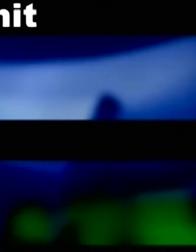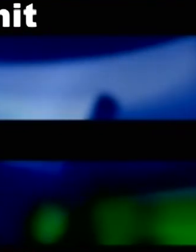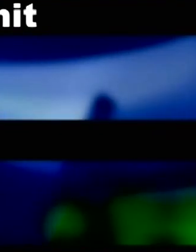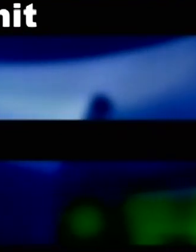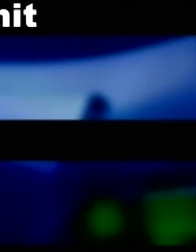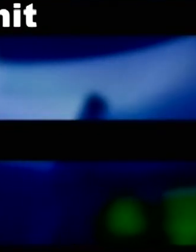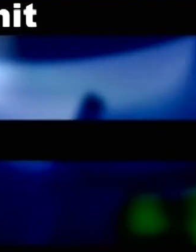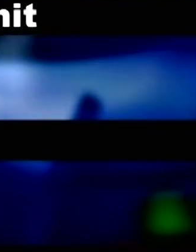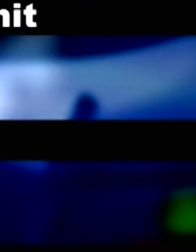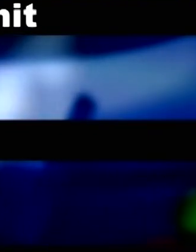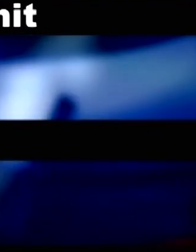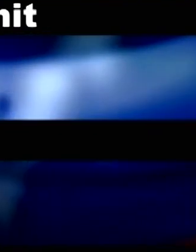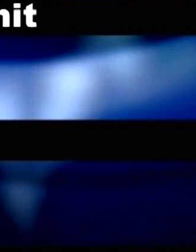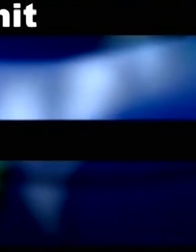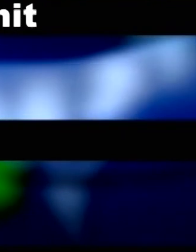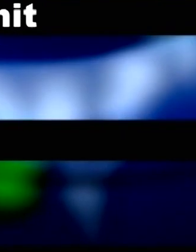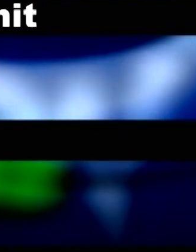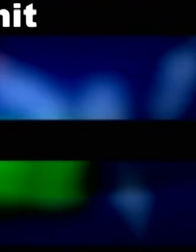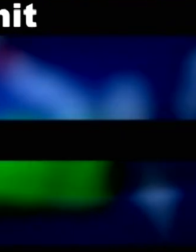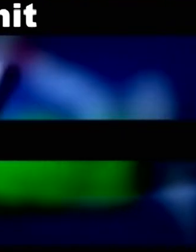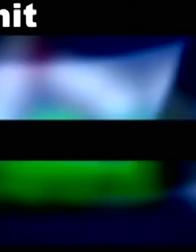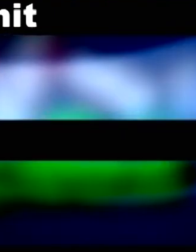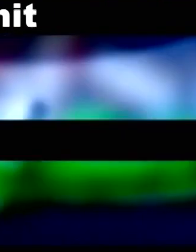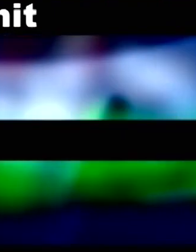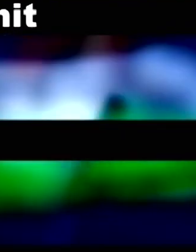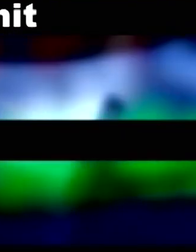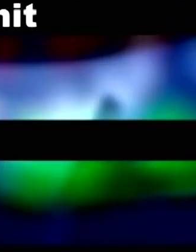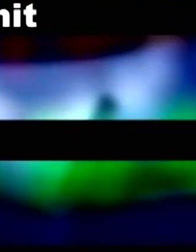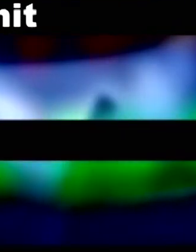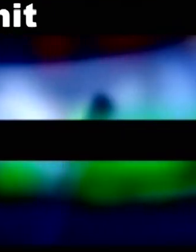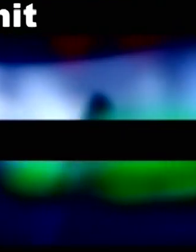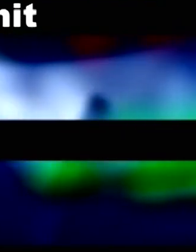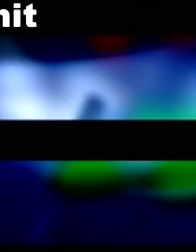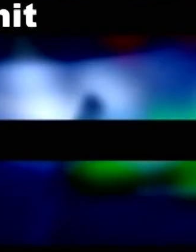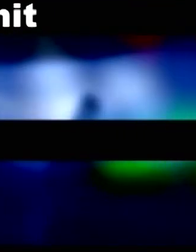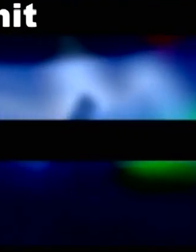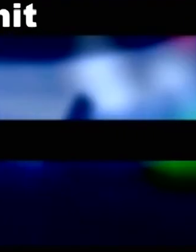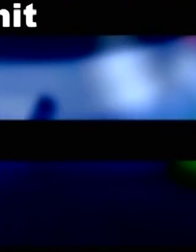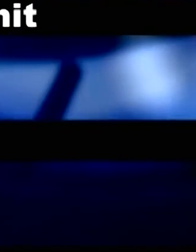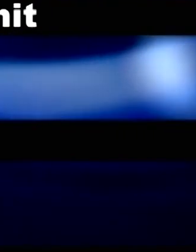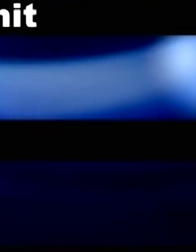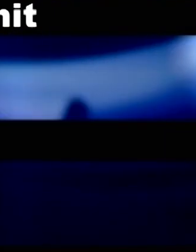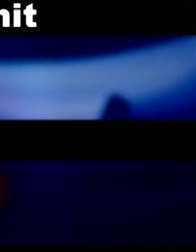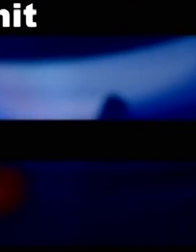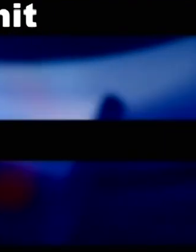25,272 shares at $2.60 each.